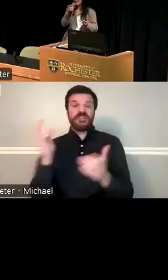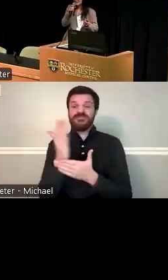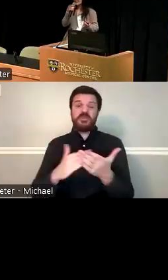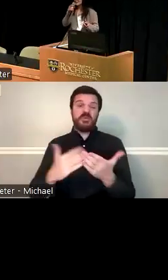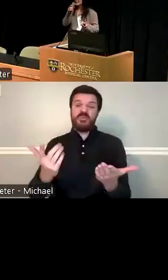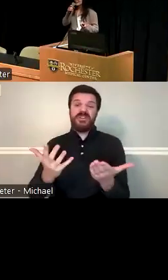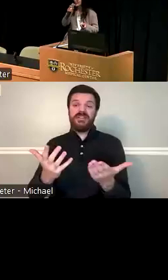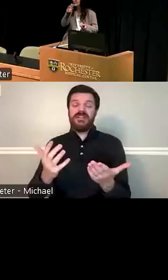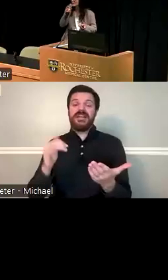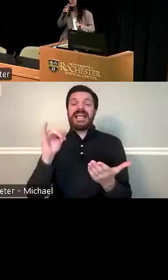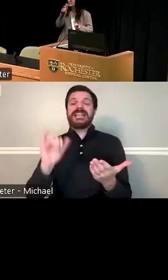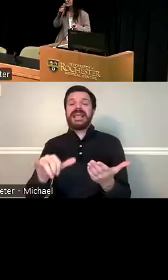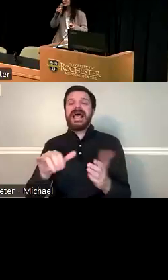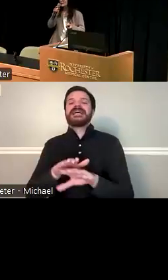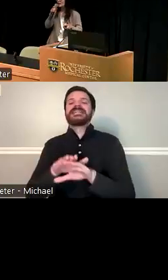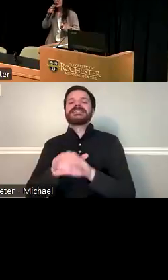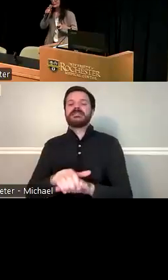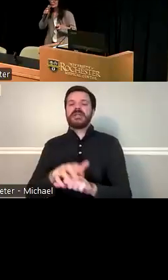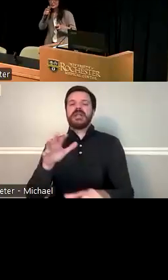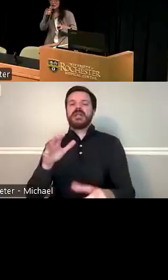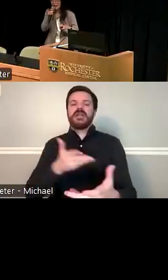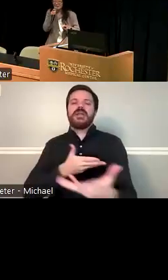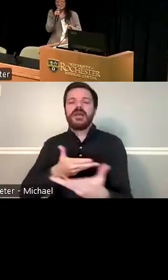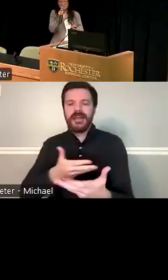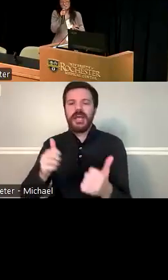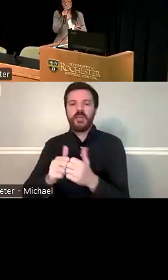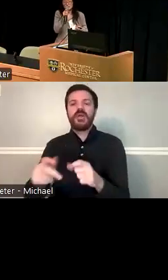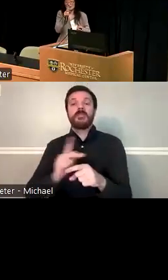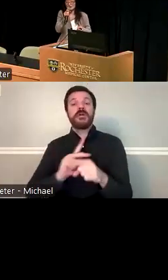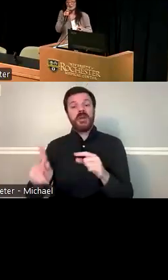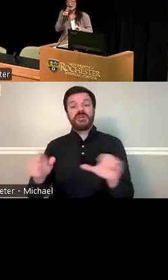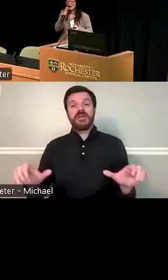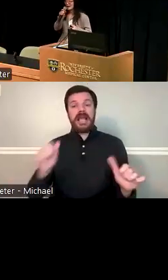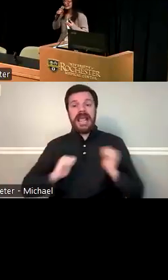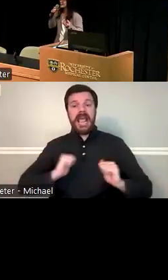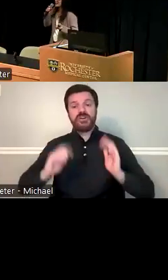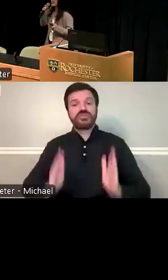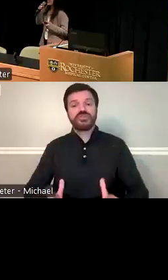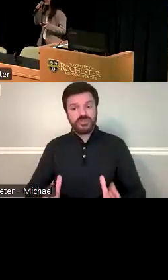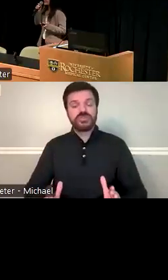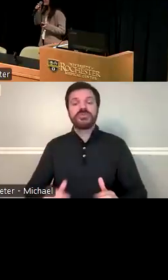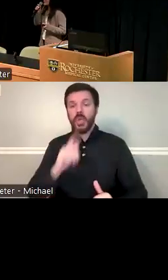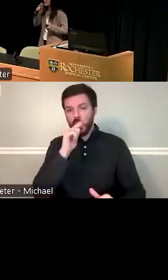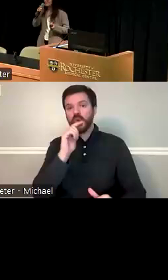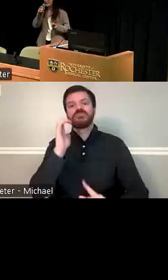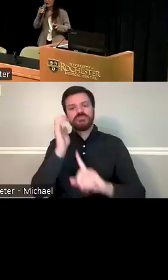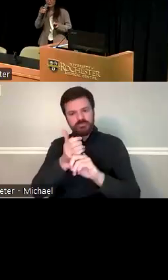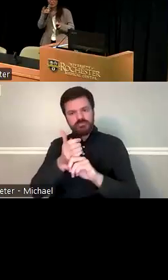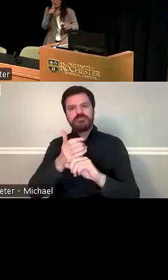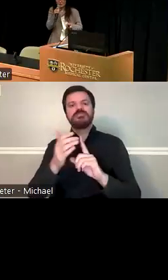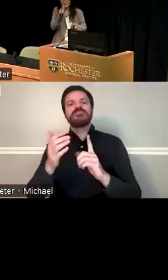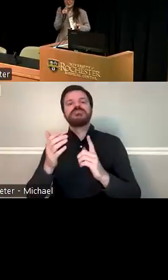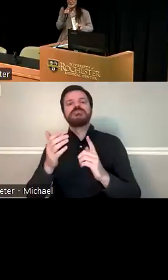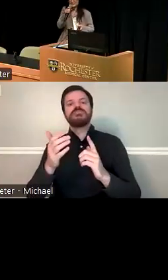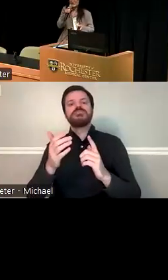having simulated encounters with professional actors who are acting as service members with varying risks